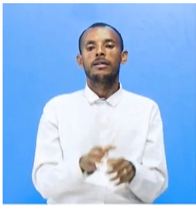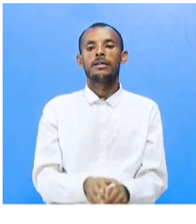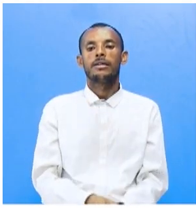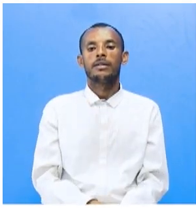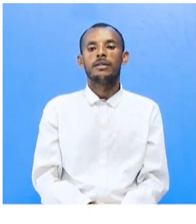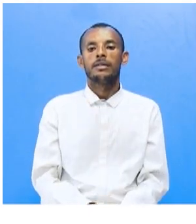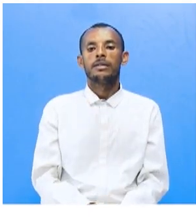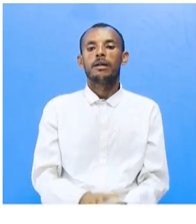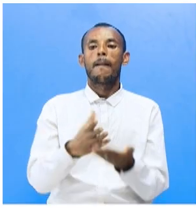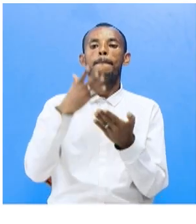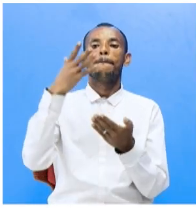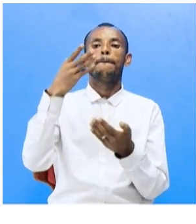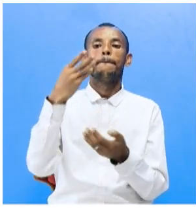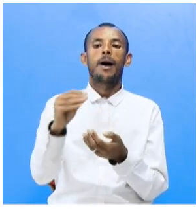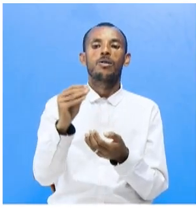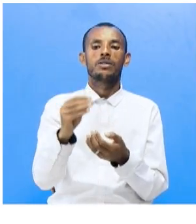bought